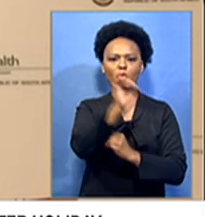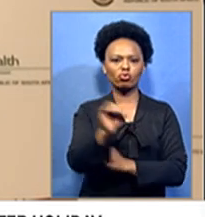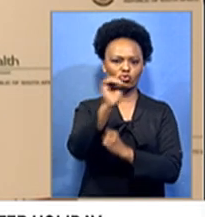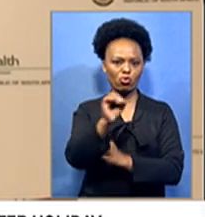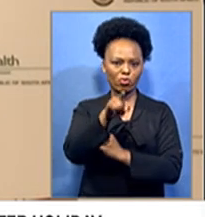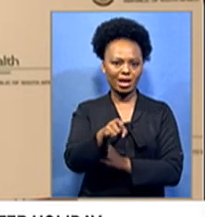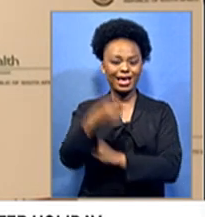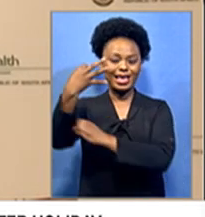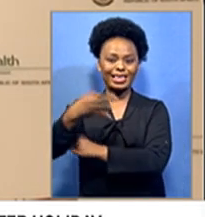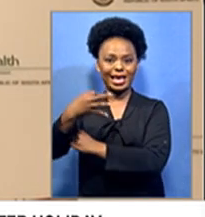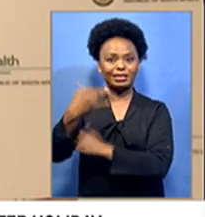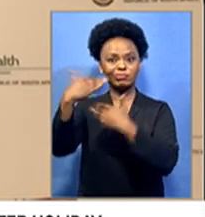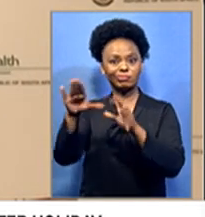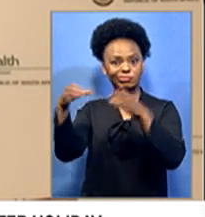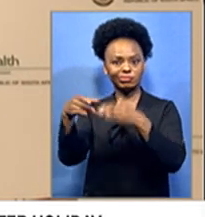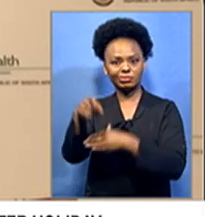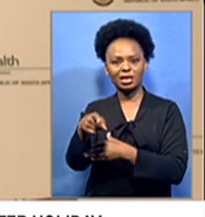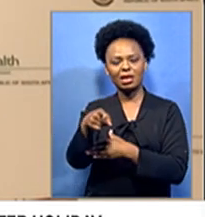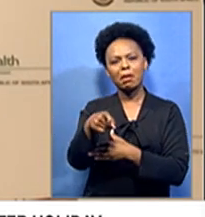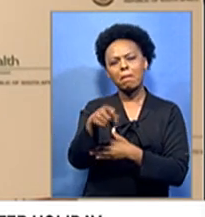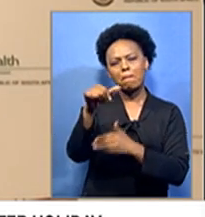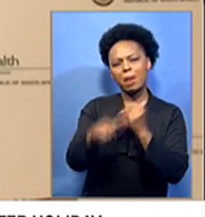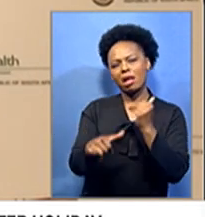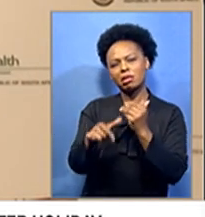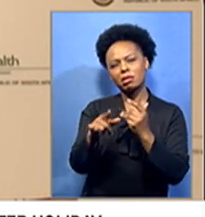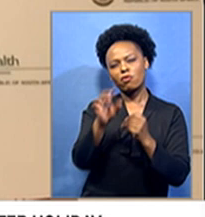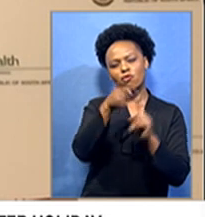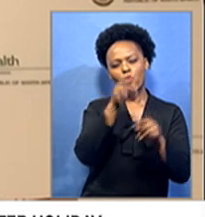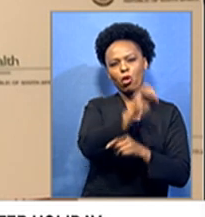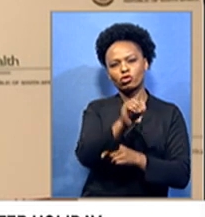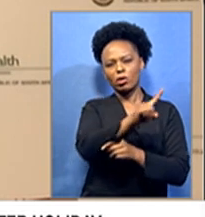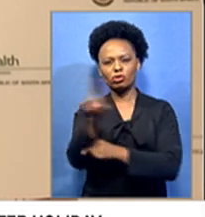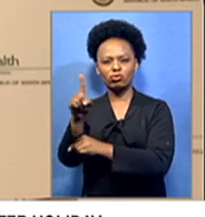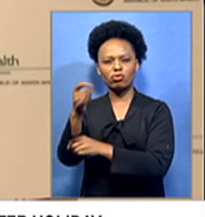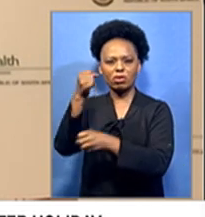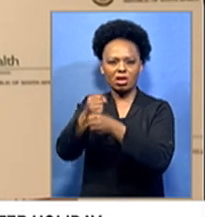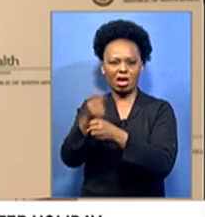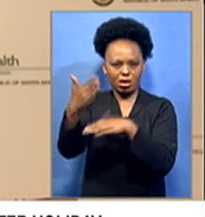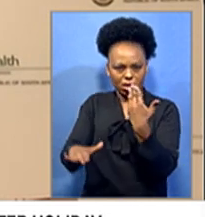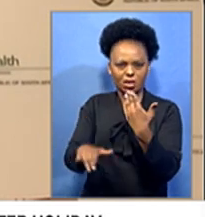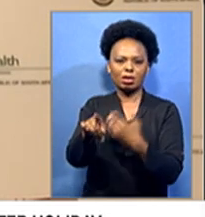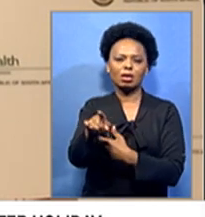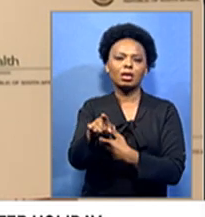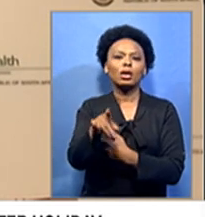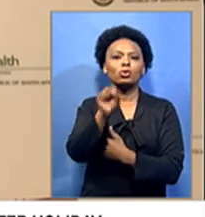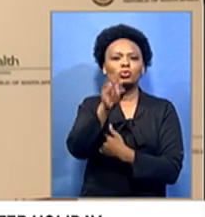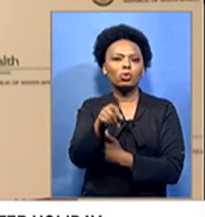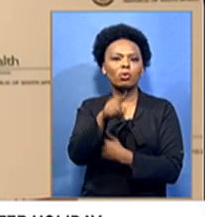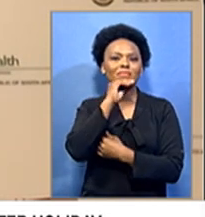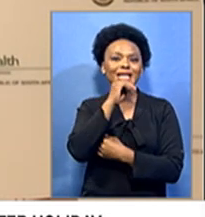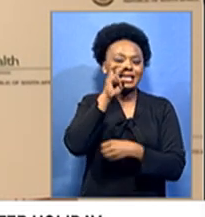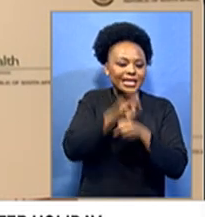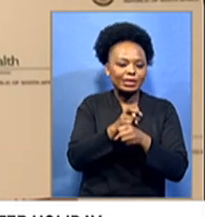from the time of October towards the end of the year. So it was supposed the second phase is 6 months,